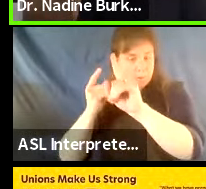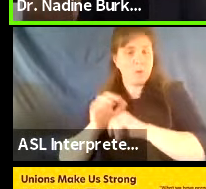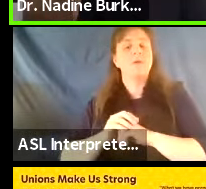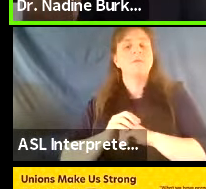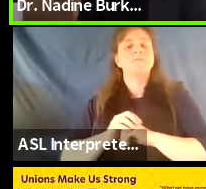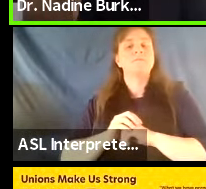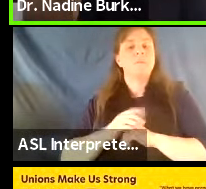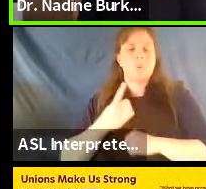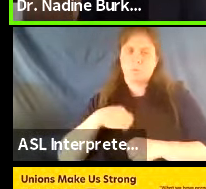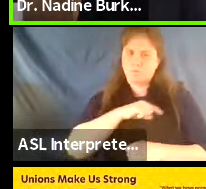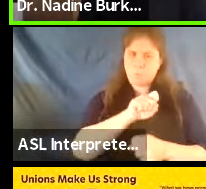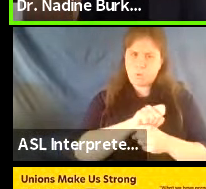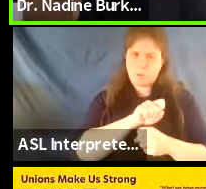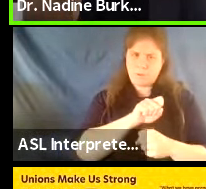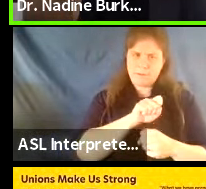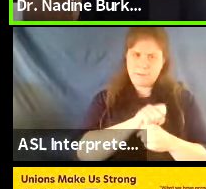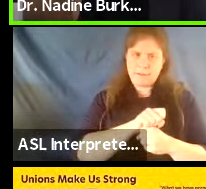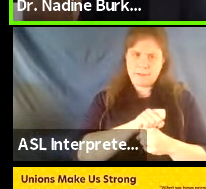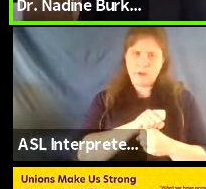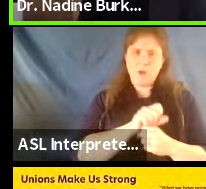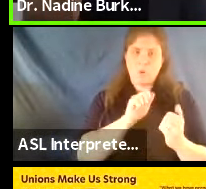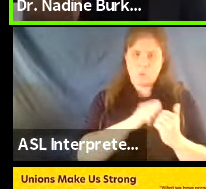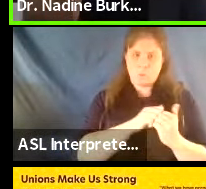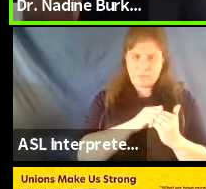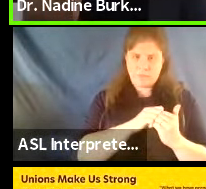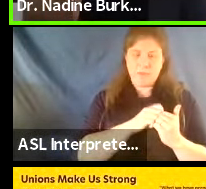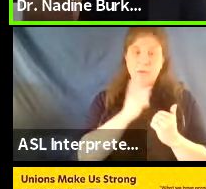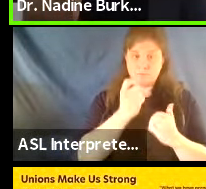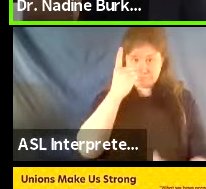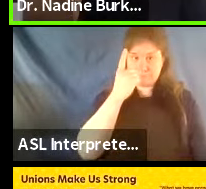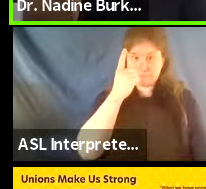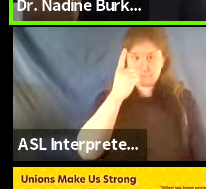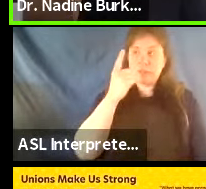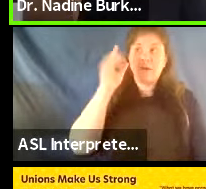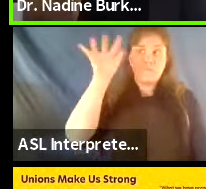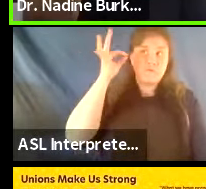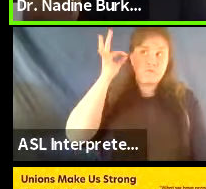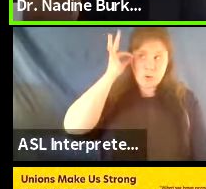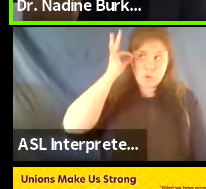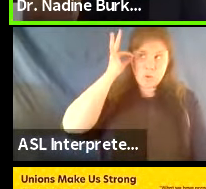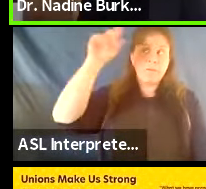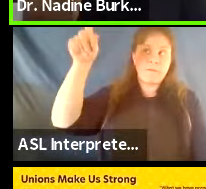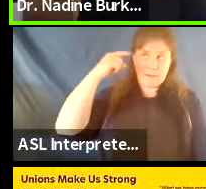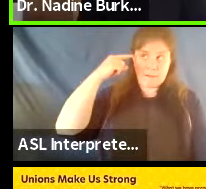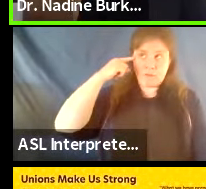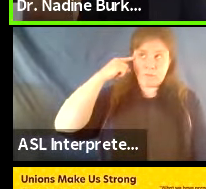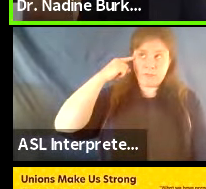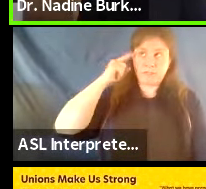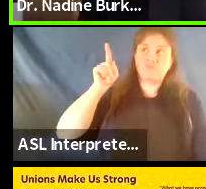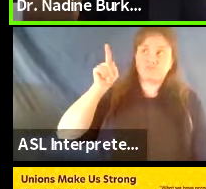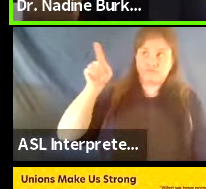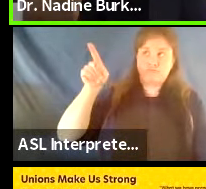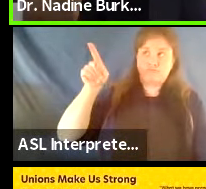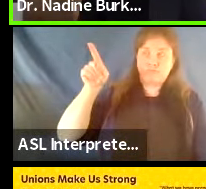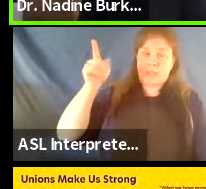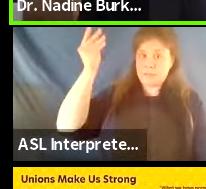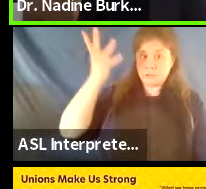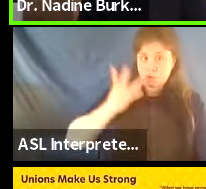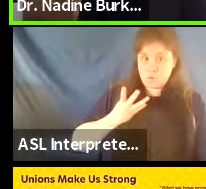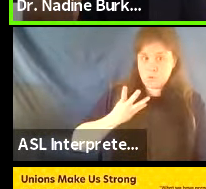a recognition that, we've heard from the federal government that they